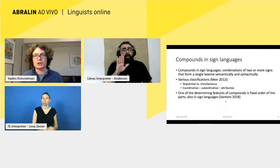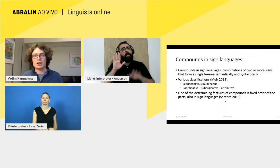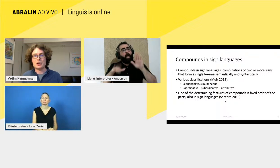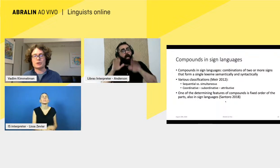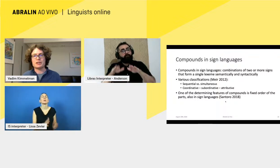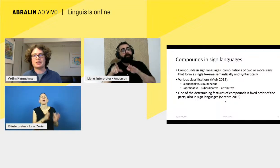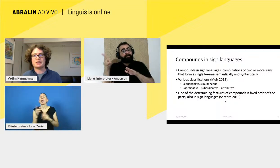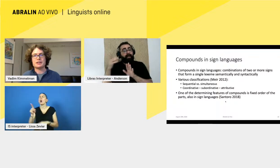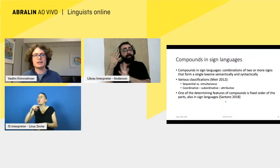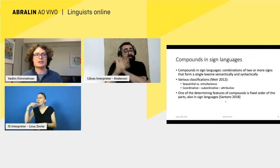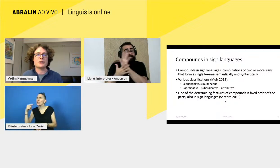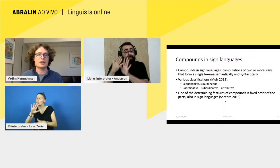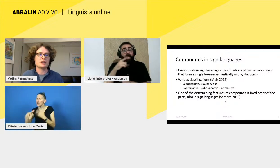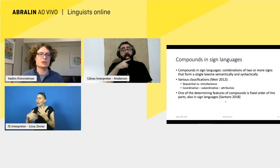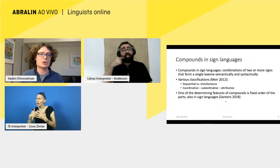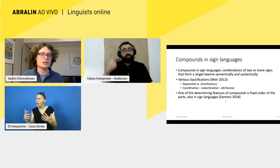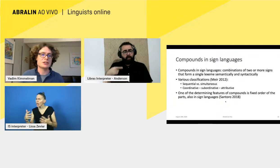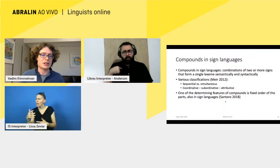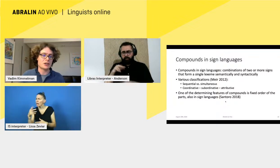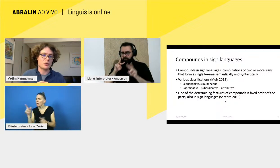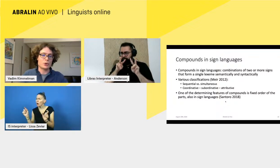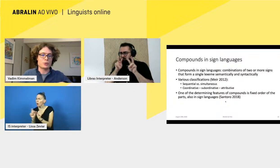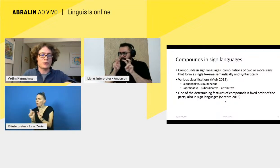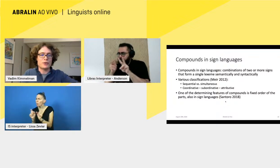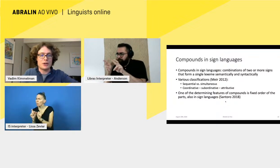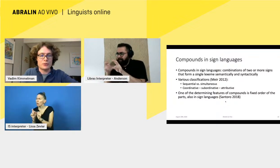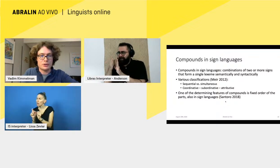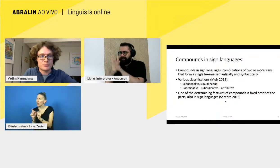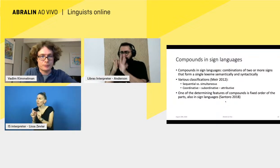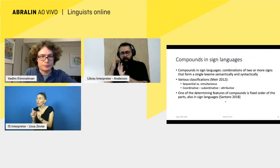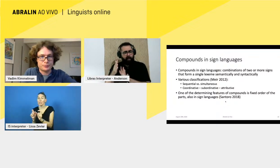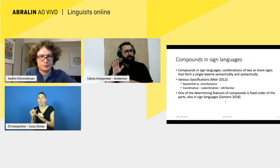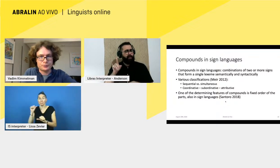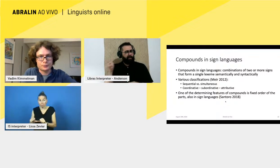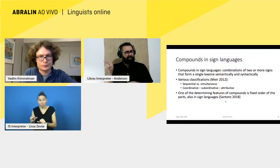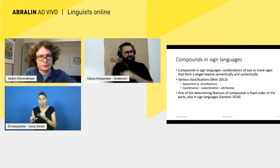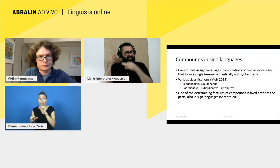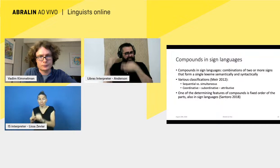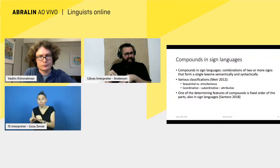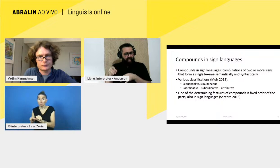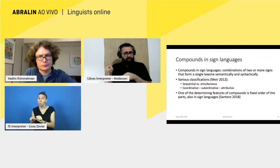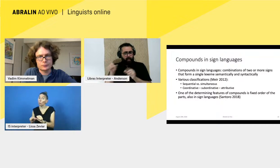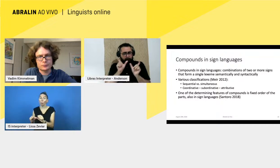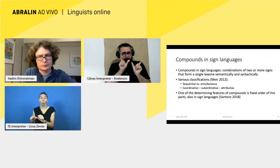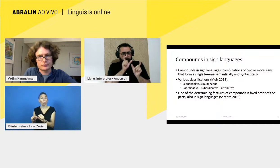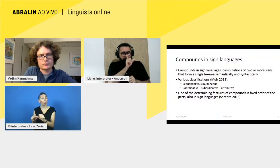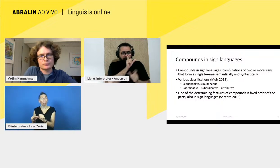Sign Language in our data set, this is not exactly what we found.